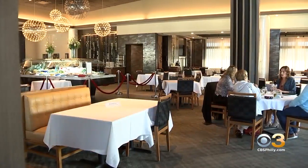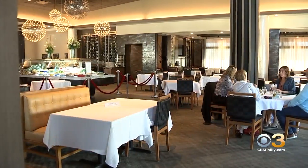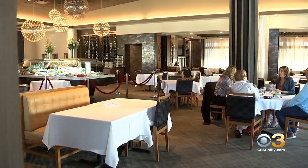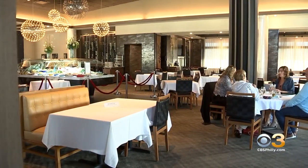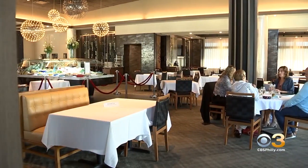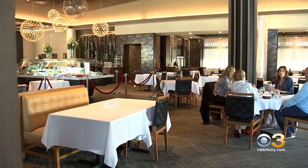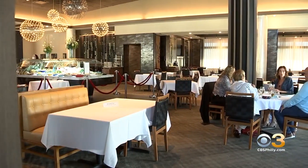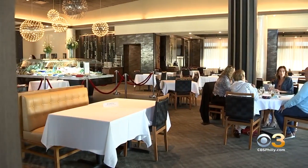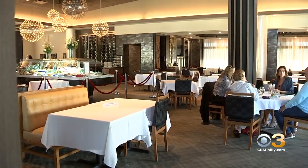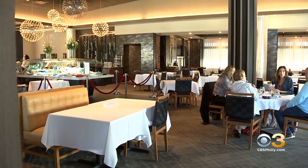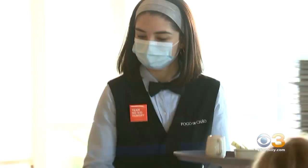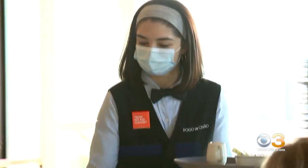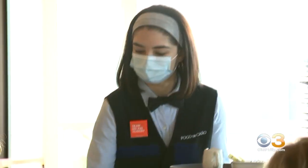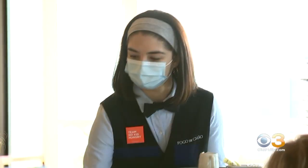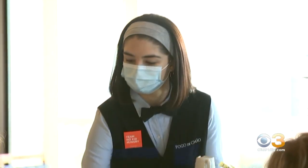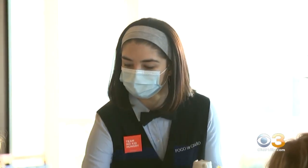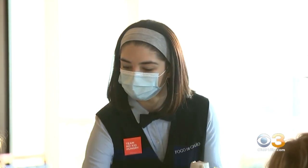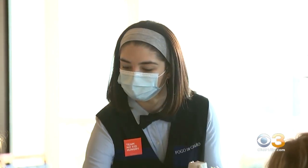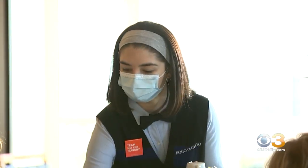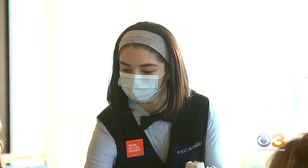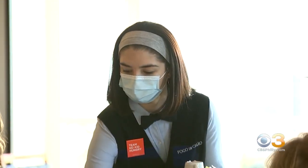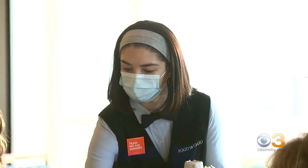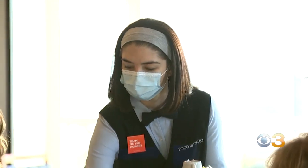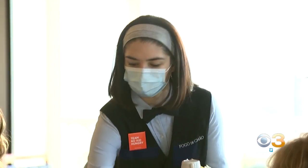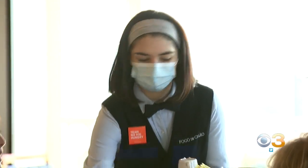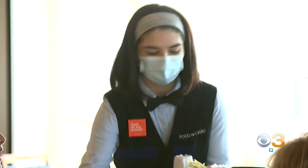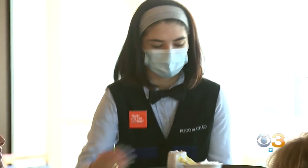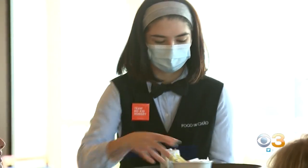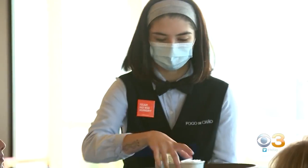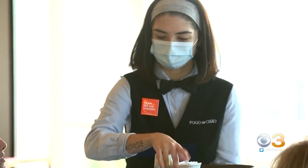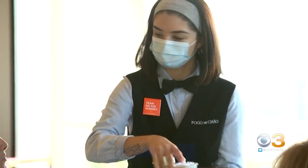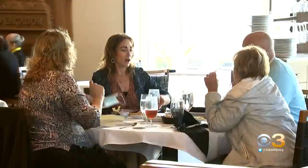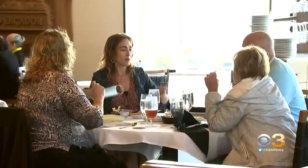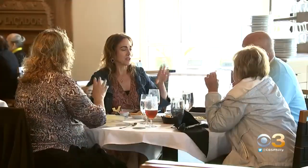The governor said that the possibility of a virus resurgence is real.